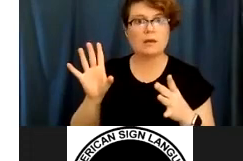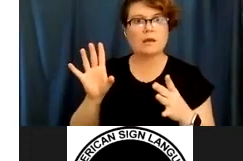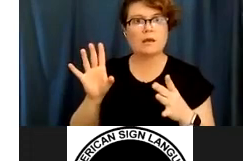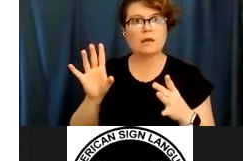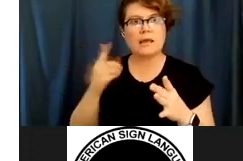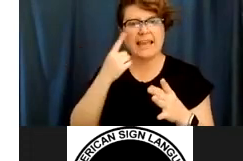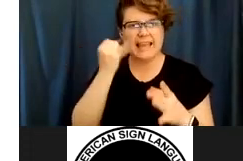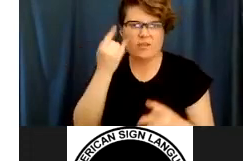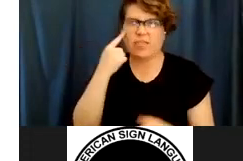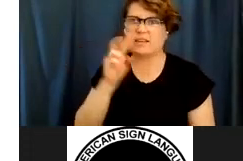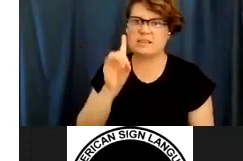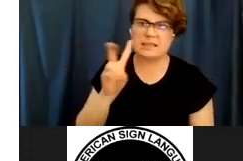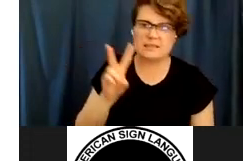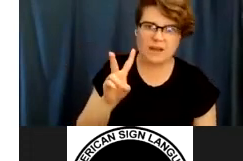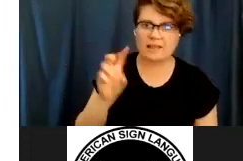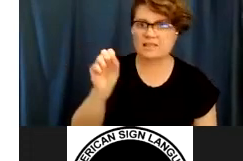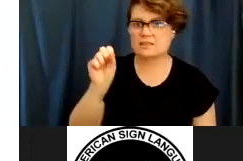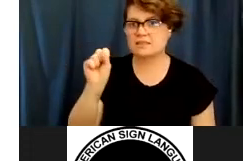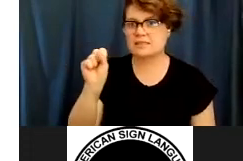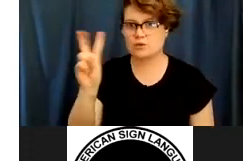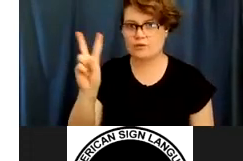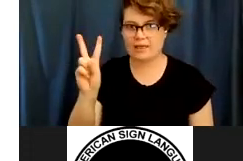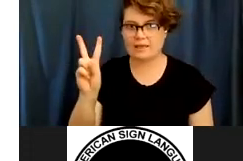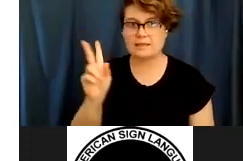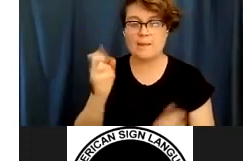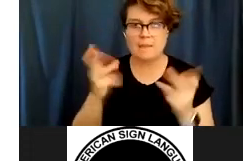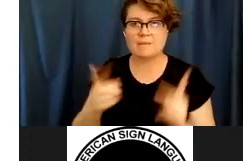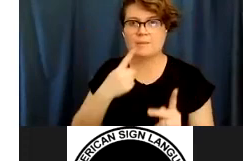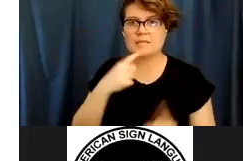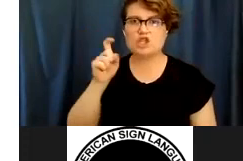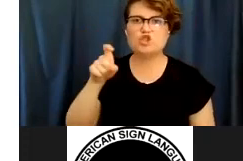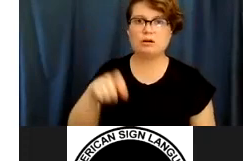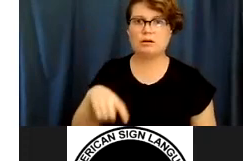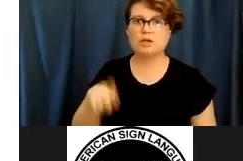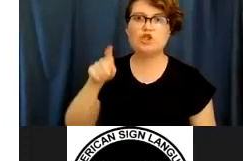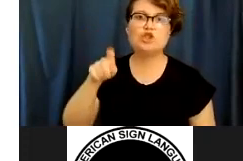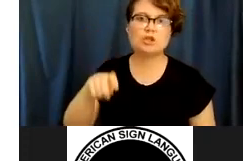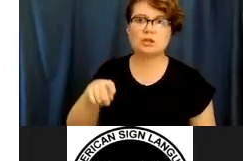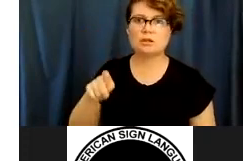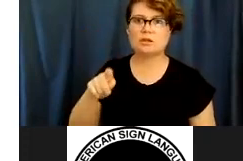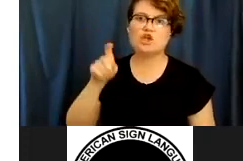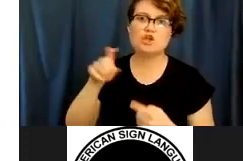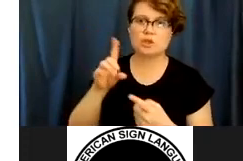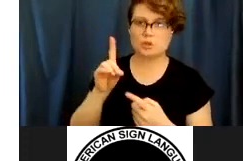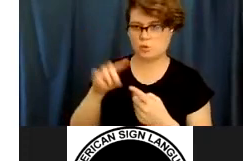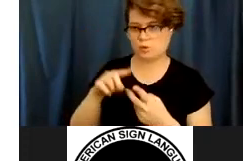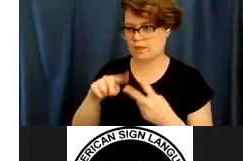domestic and sexual violence, there are a lot of should statements that are used to re-victimize.